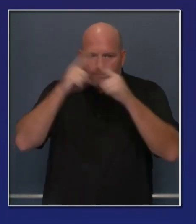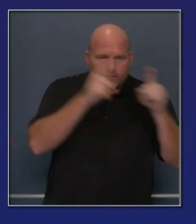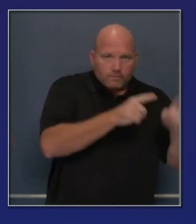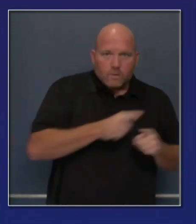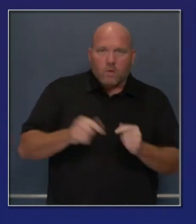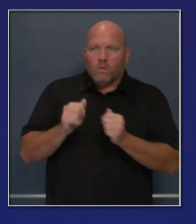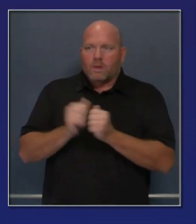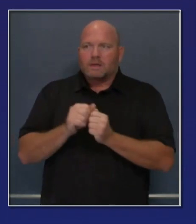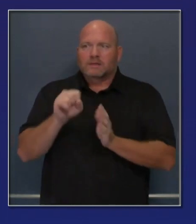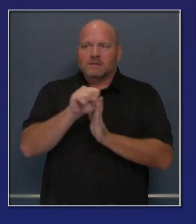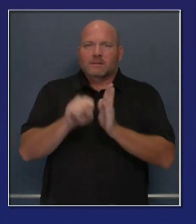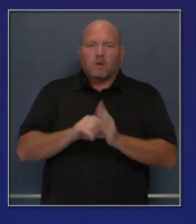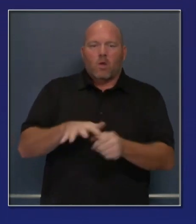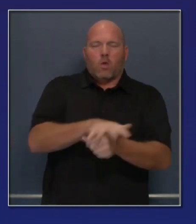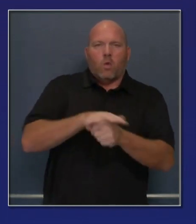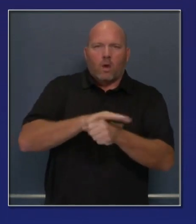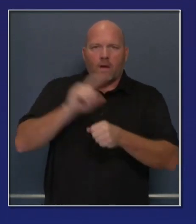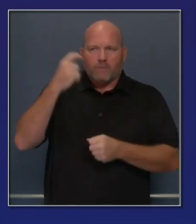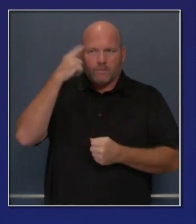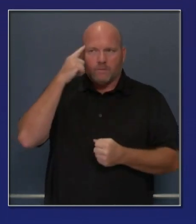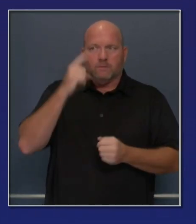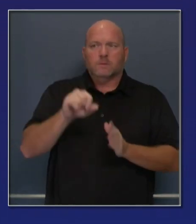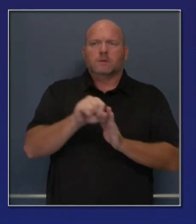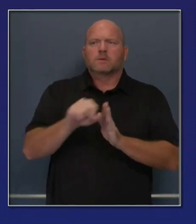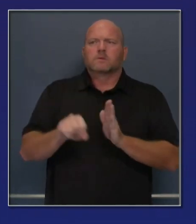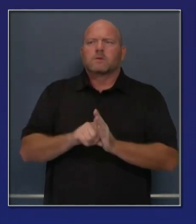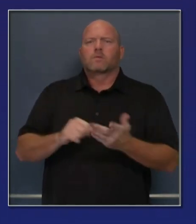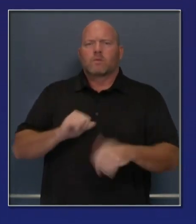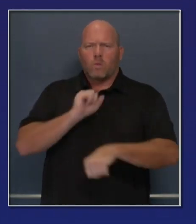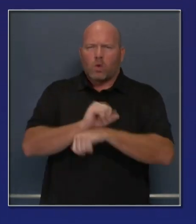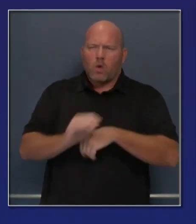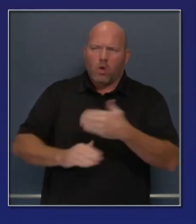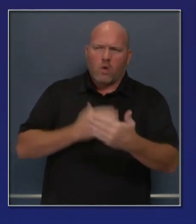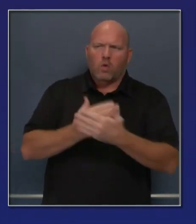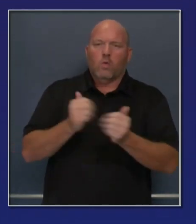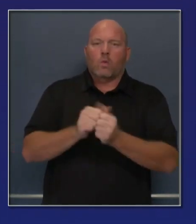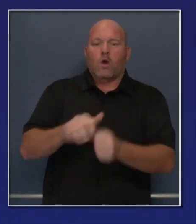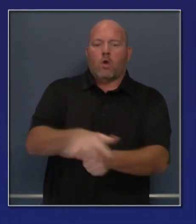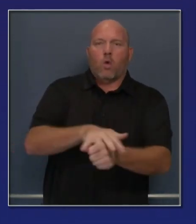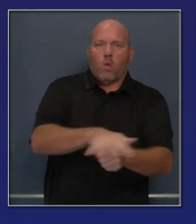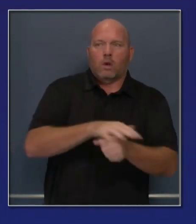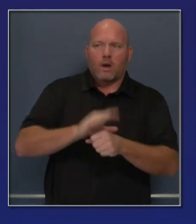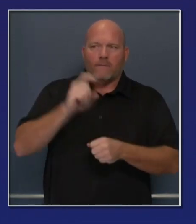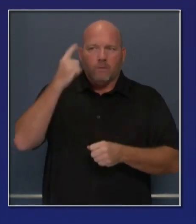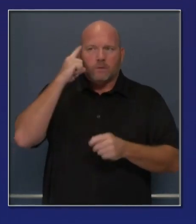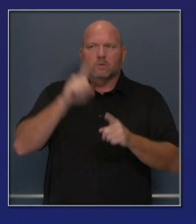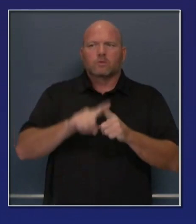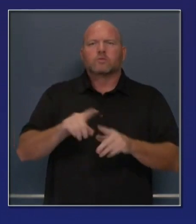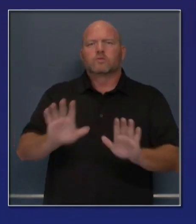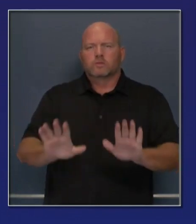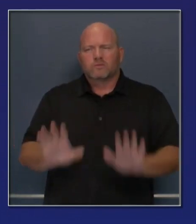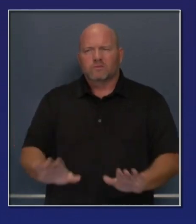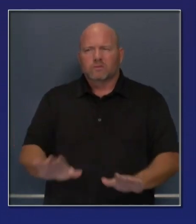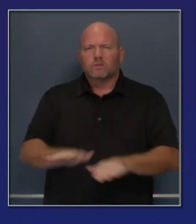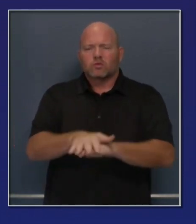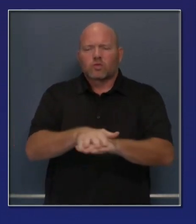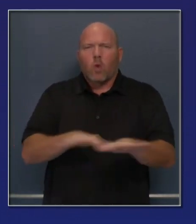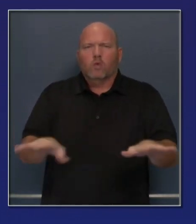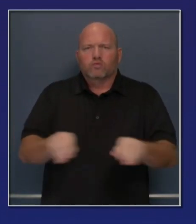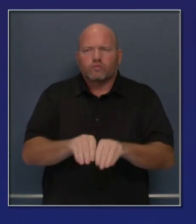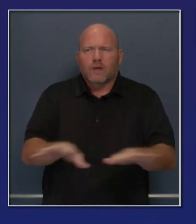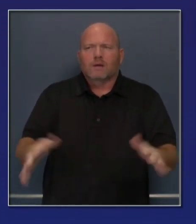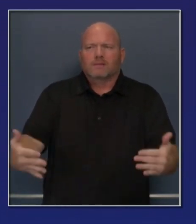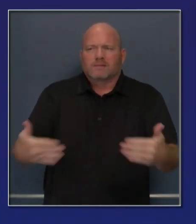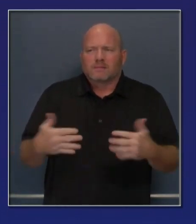fight against COVID-19, the state has worked closely with local governments to slow the spread, fill the gaps, and let locals lead in